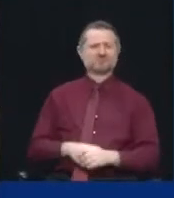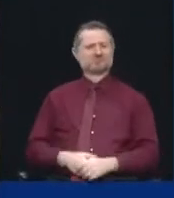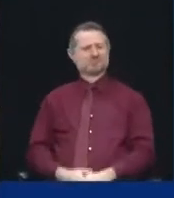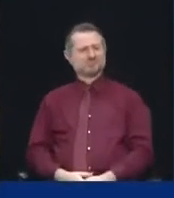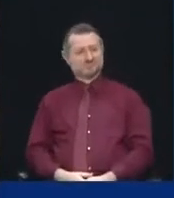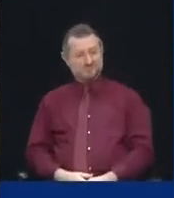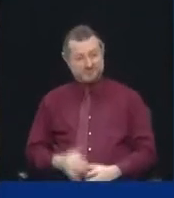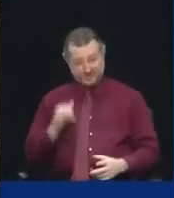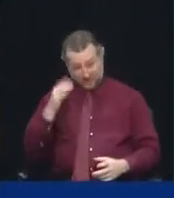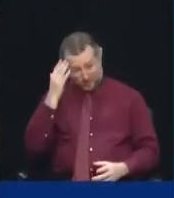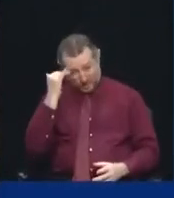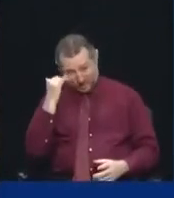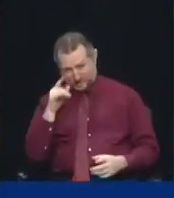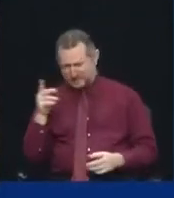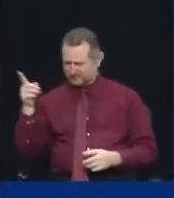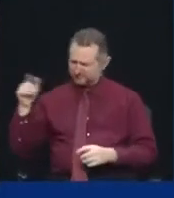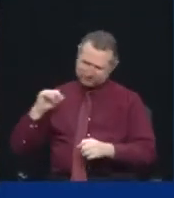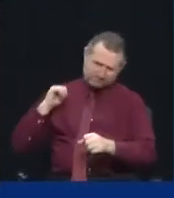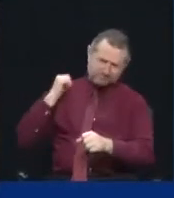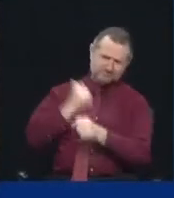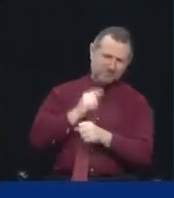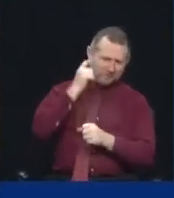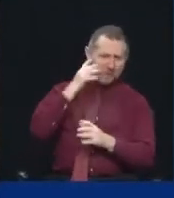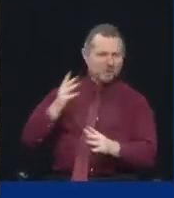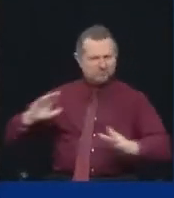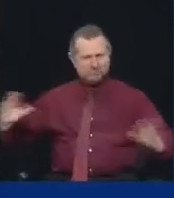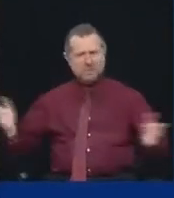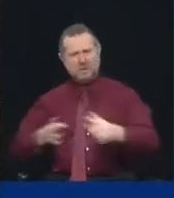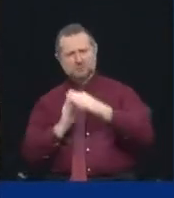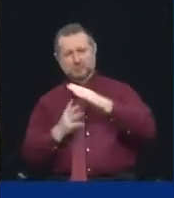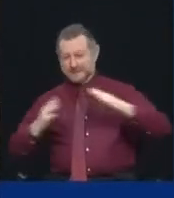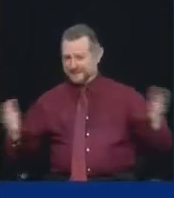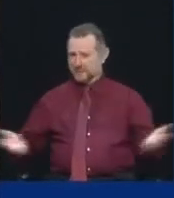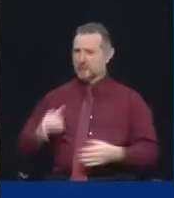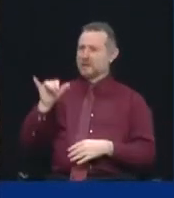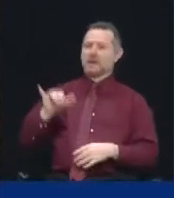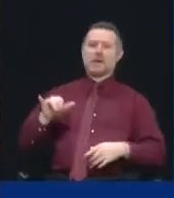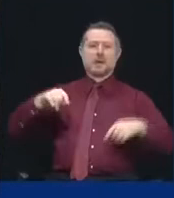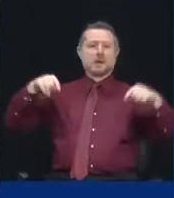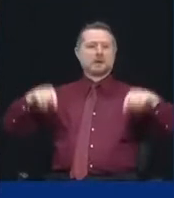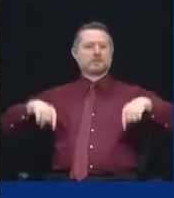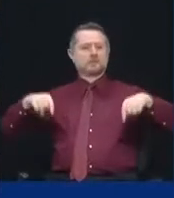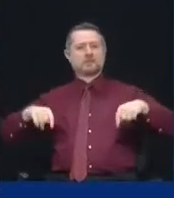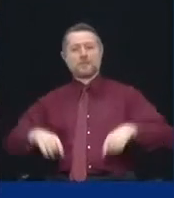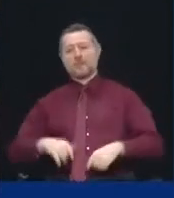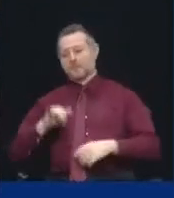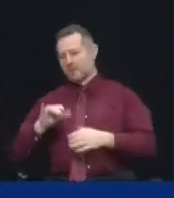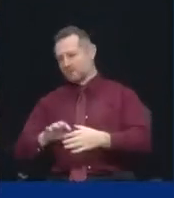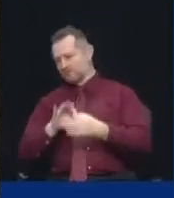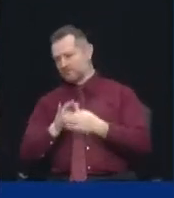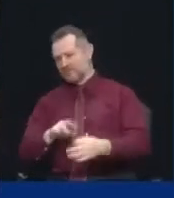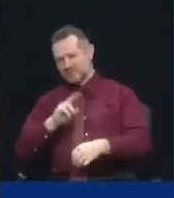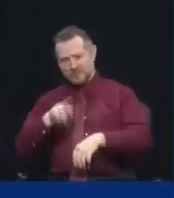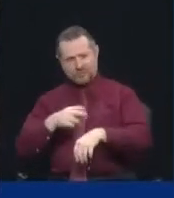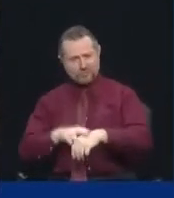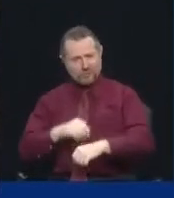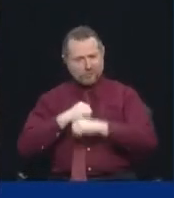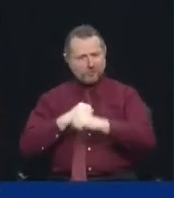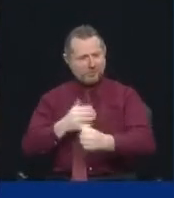he brought a mass vaccination site to us here in Yonkers with the National Guard. Thank you for your service.